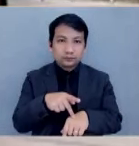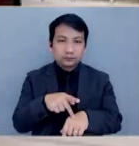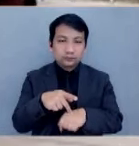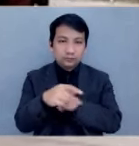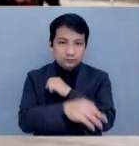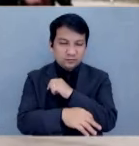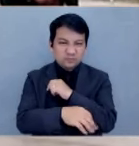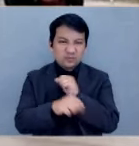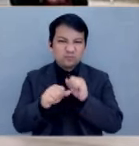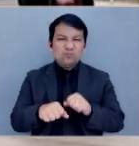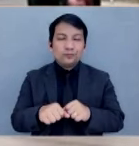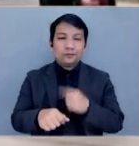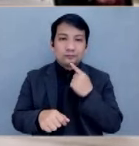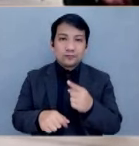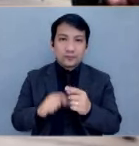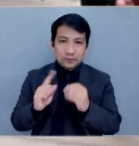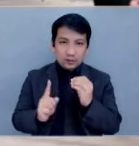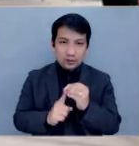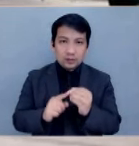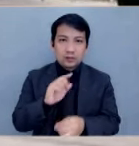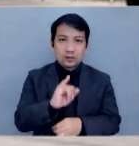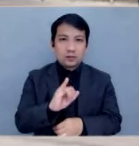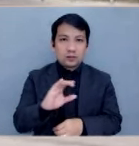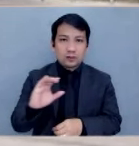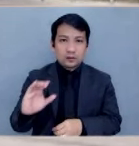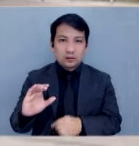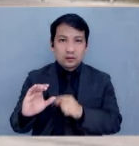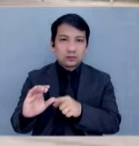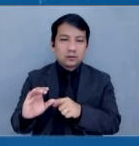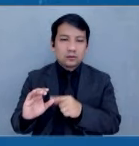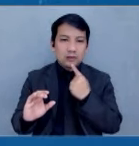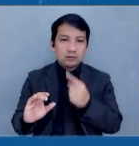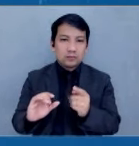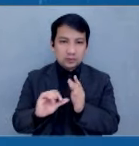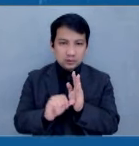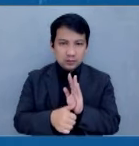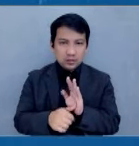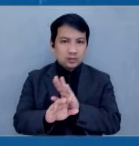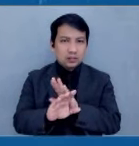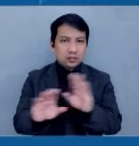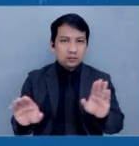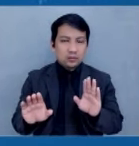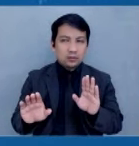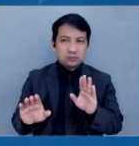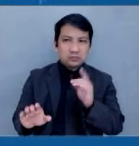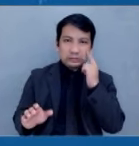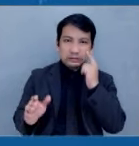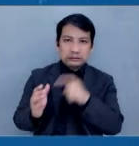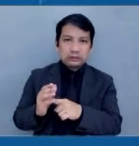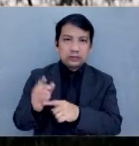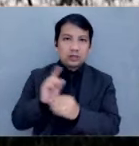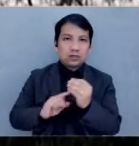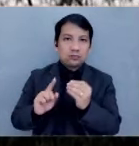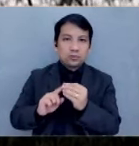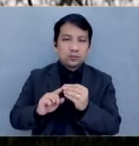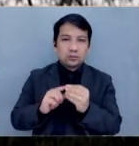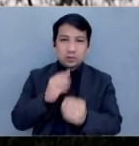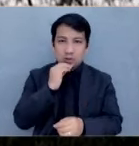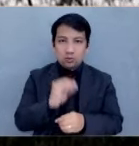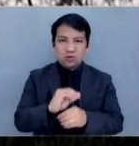Sa issue naman ng International Criminal Court, sinabi ni Marcos na hindi kikilalanin ng bansa ang posibleng arrest warrant nito kay